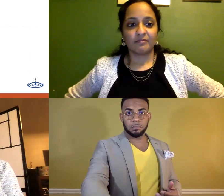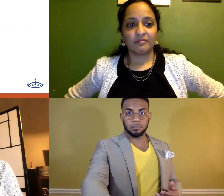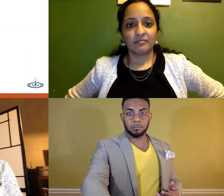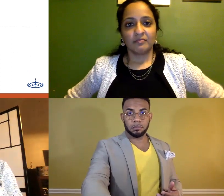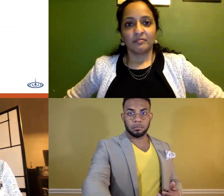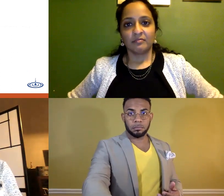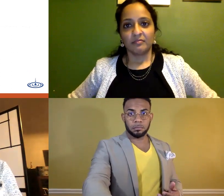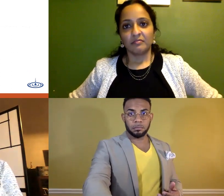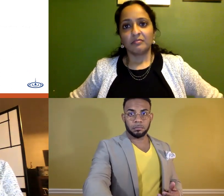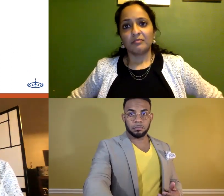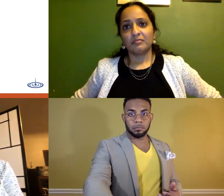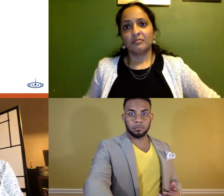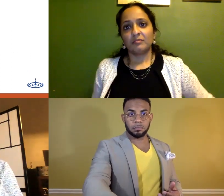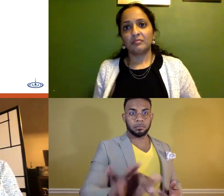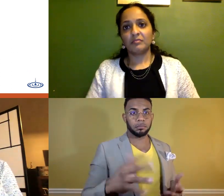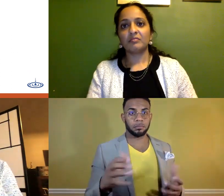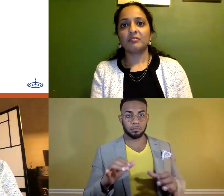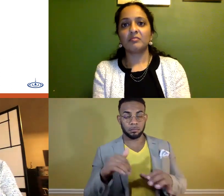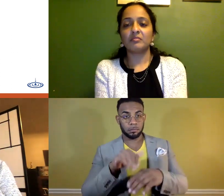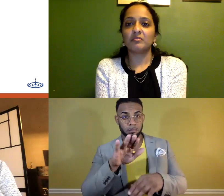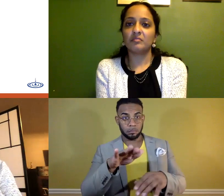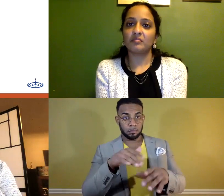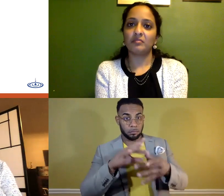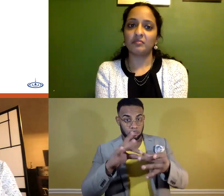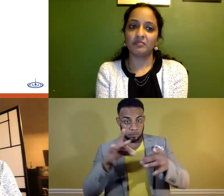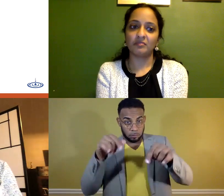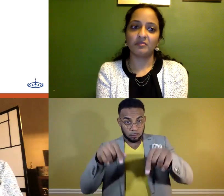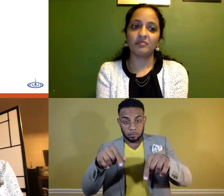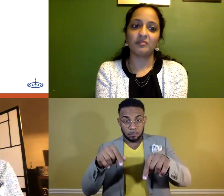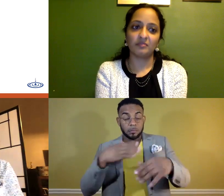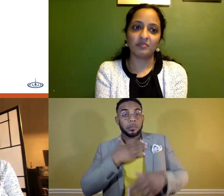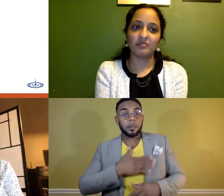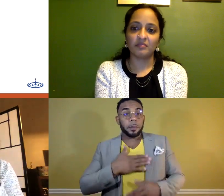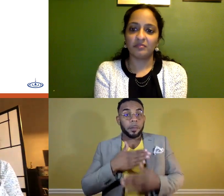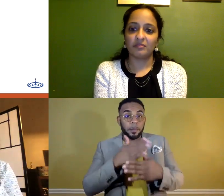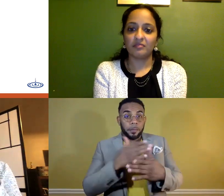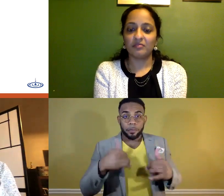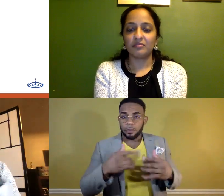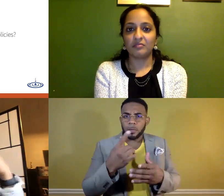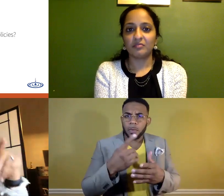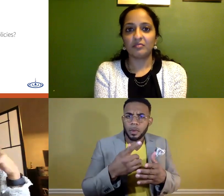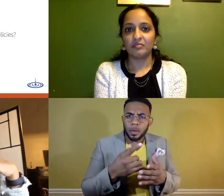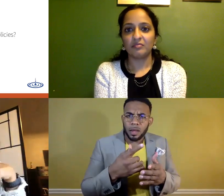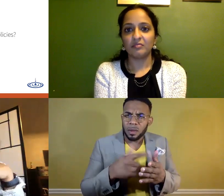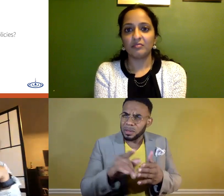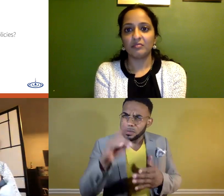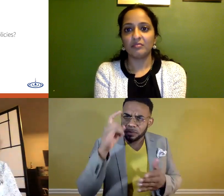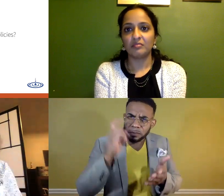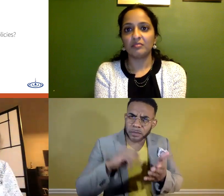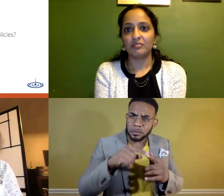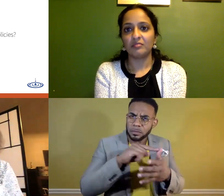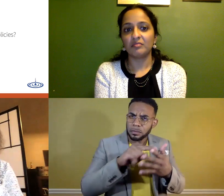What we want you to do is in the chat, please share with us, what are you noticing about